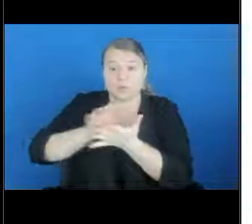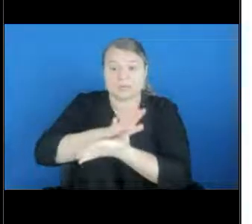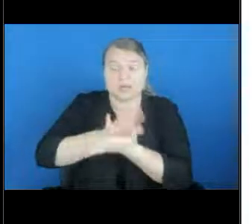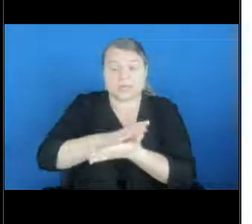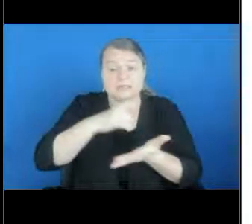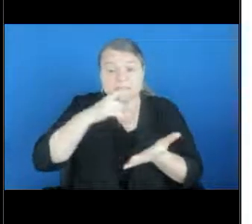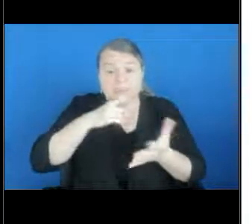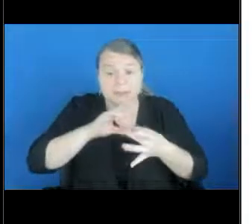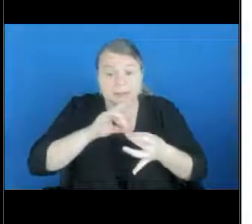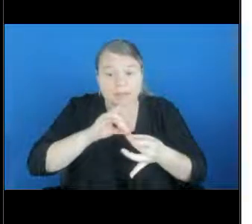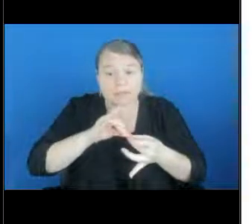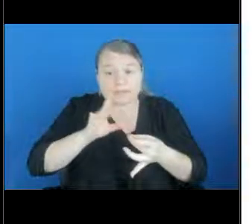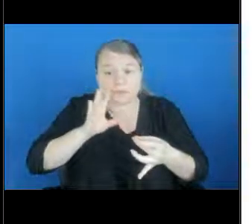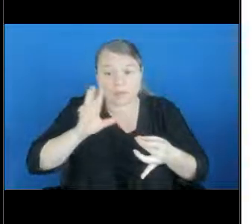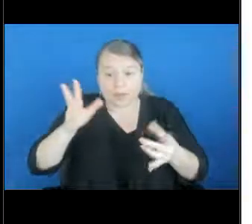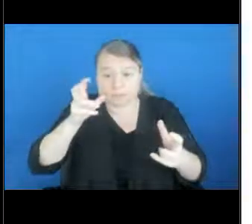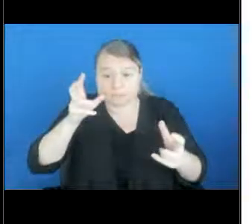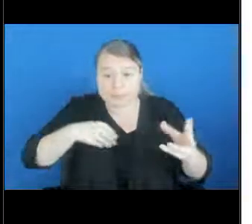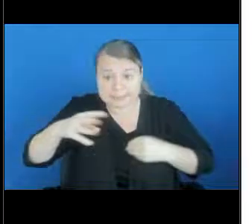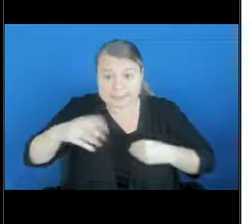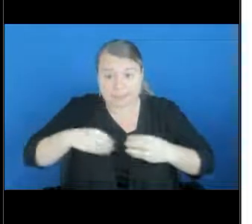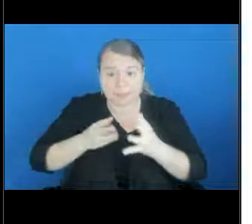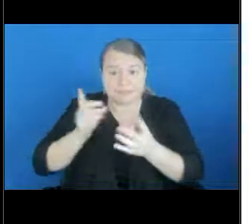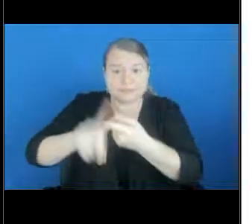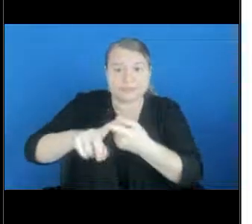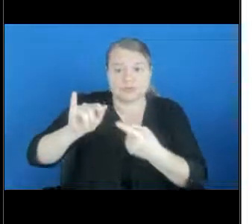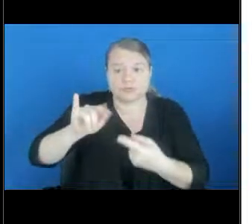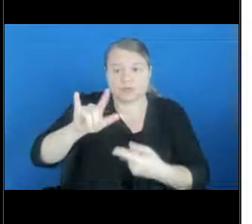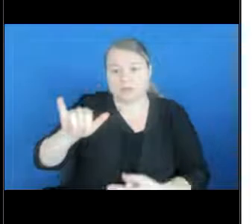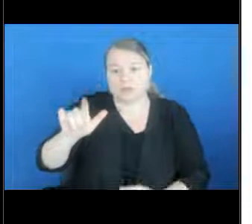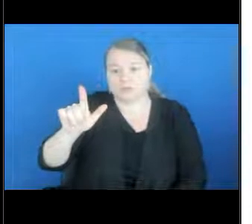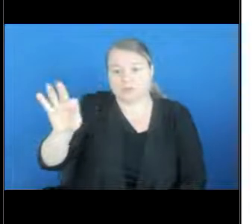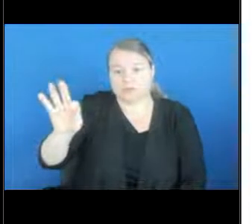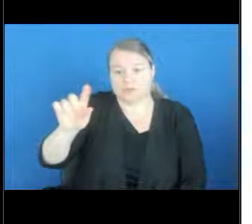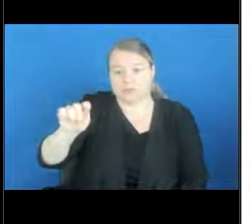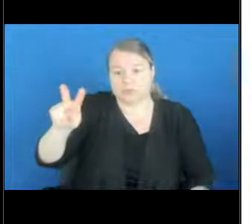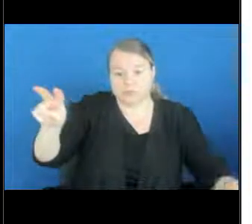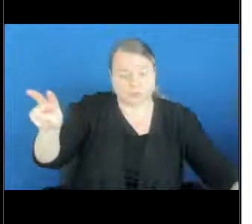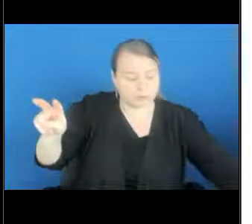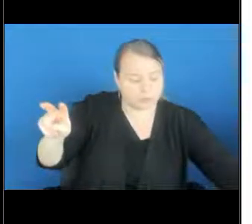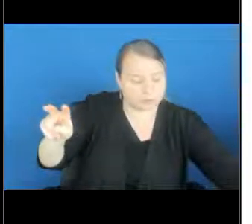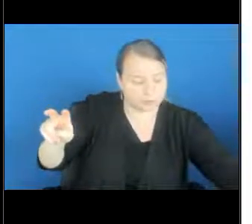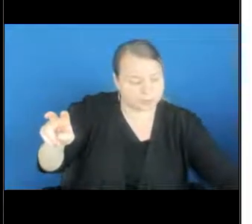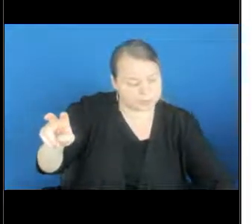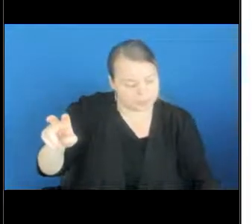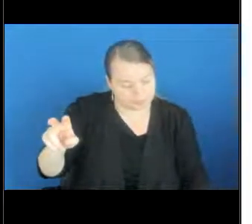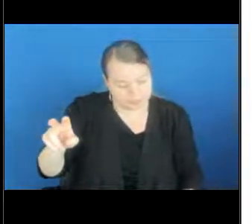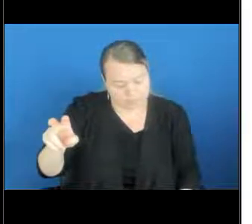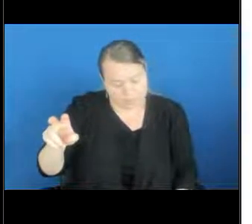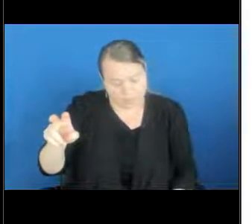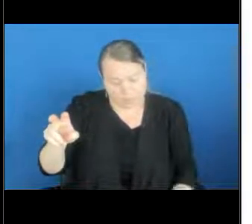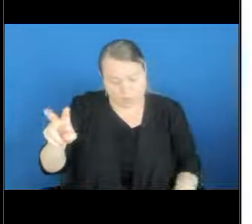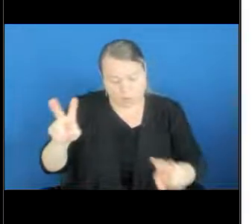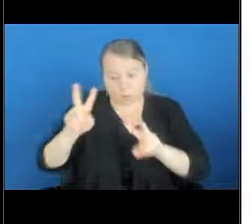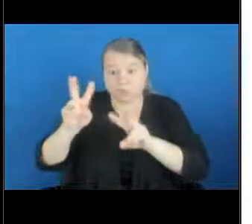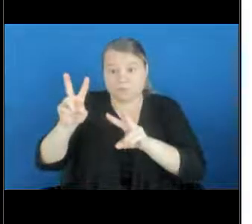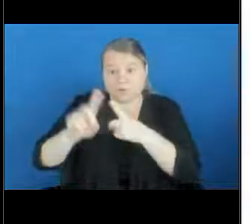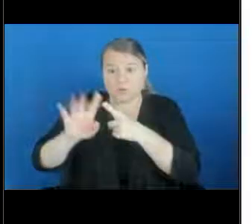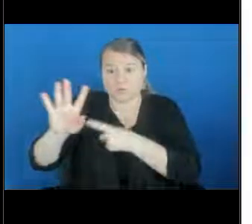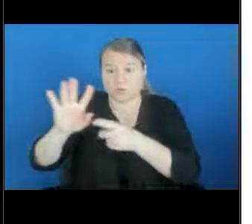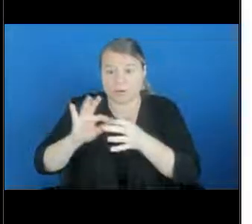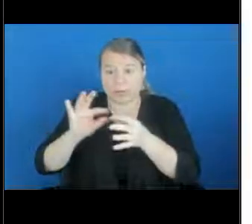will be accepted through July 29th, 2022. We look forward to receiving your comments. Now, I will turn